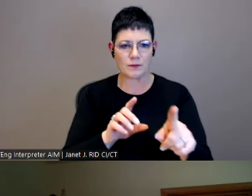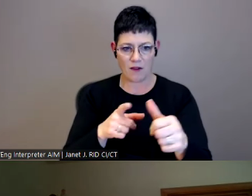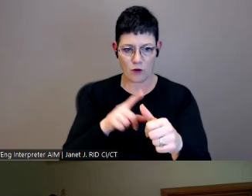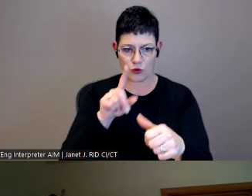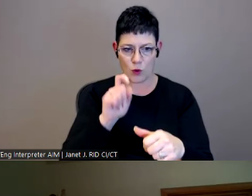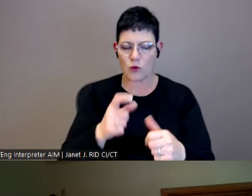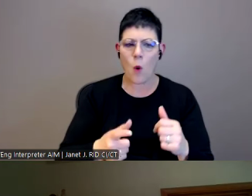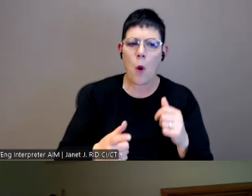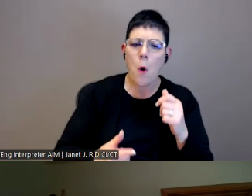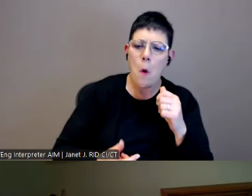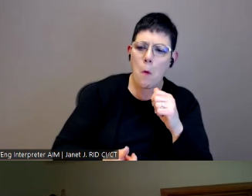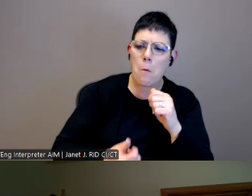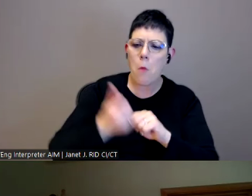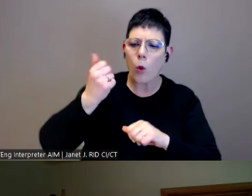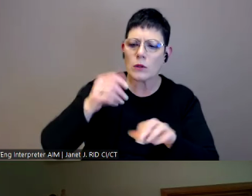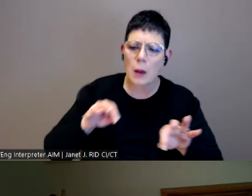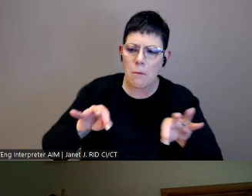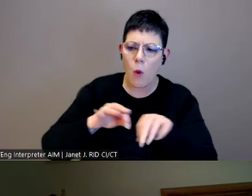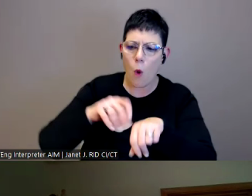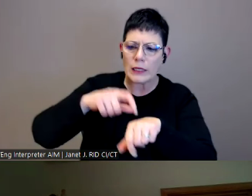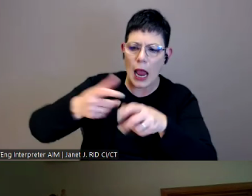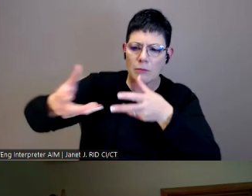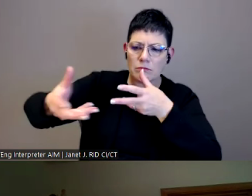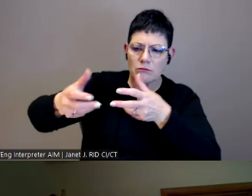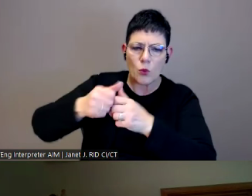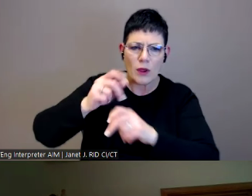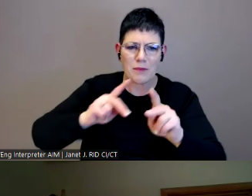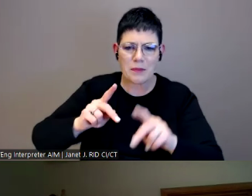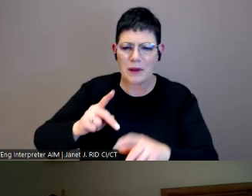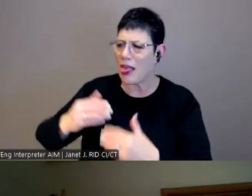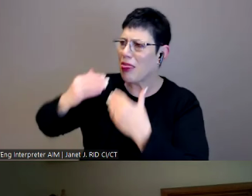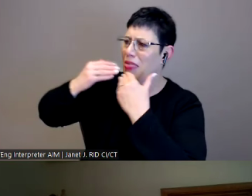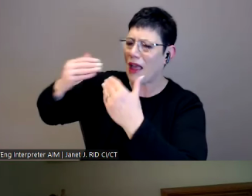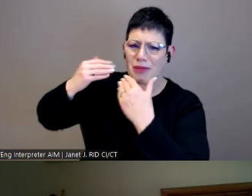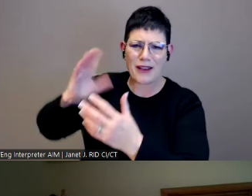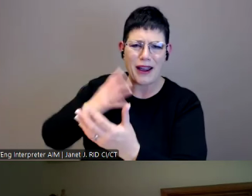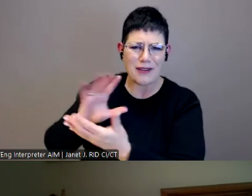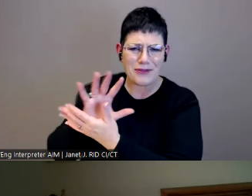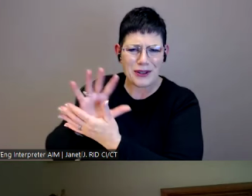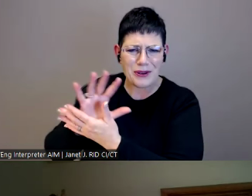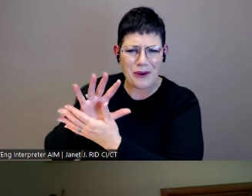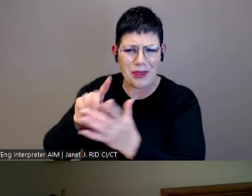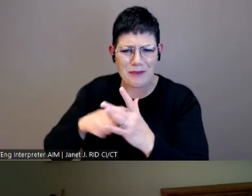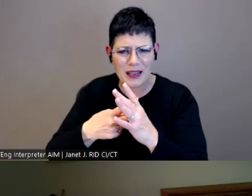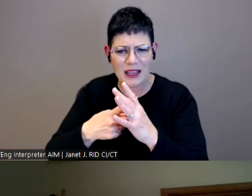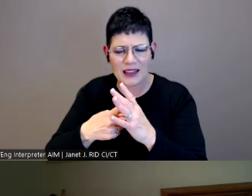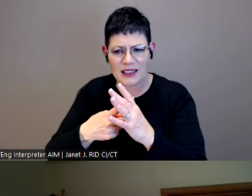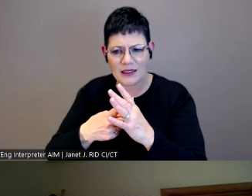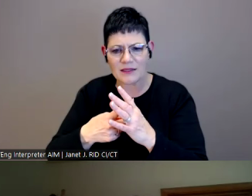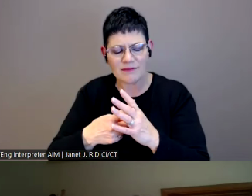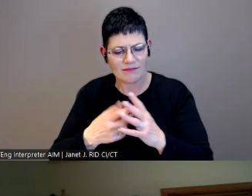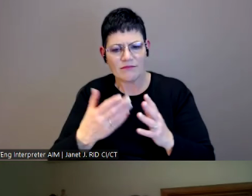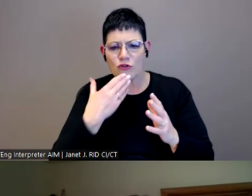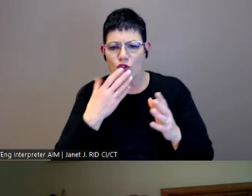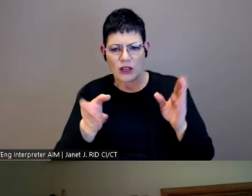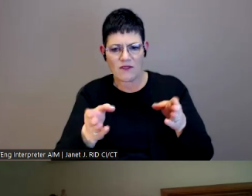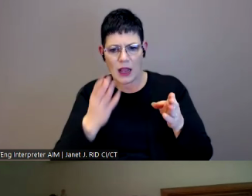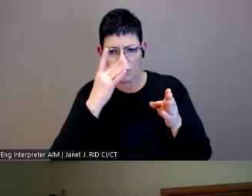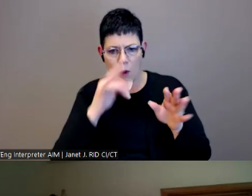most needed? And credit to Keith in our video that we started. I think you made a good case for why it's